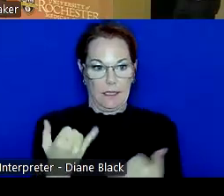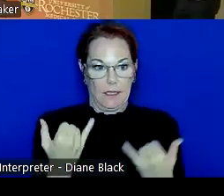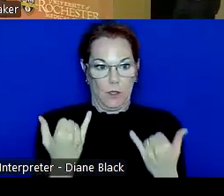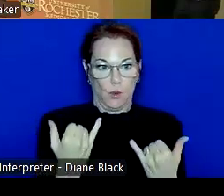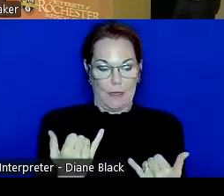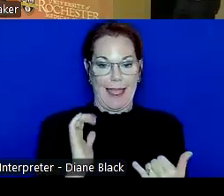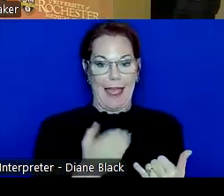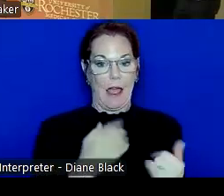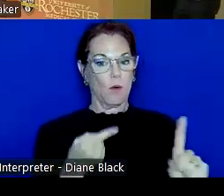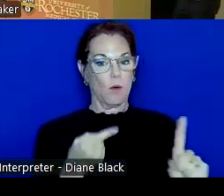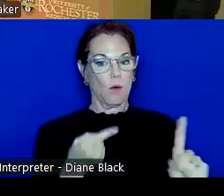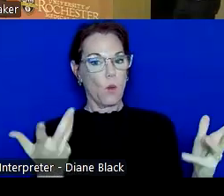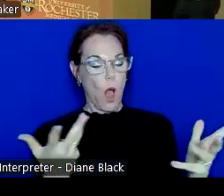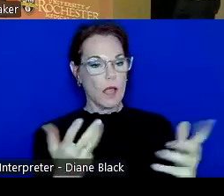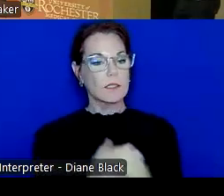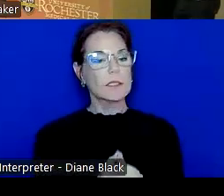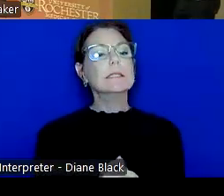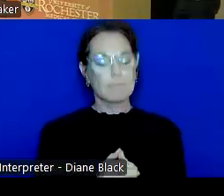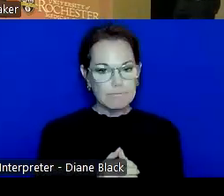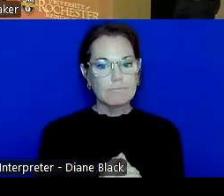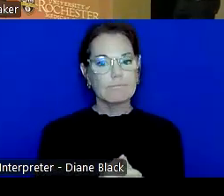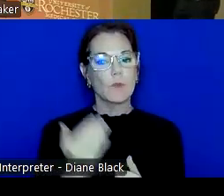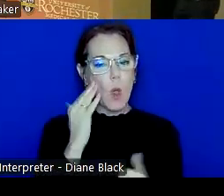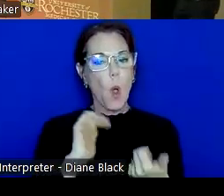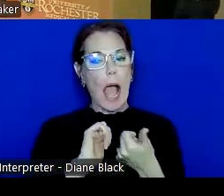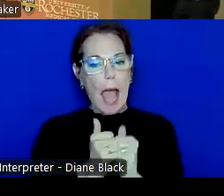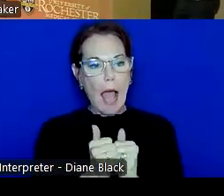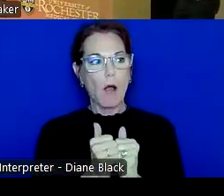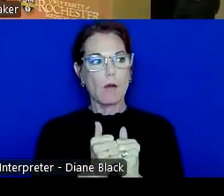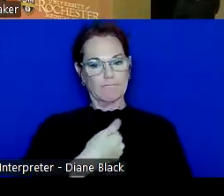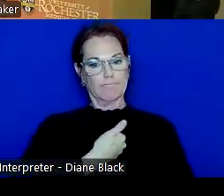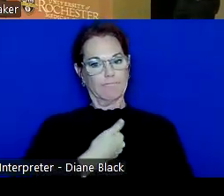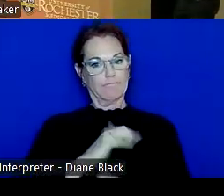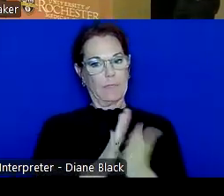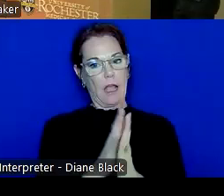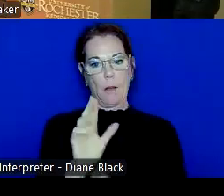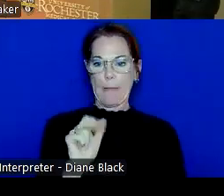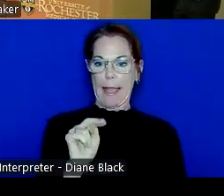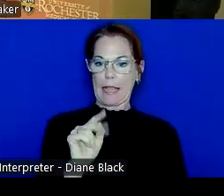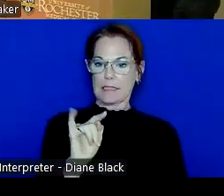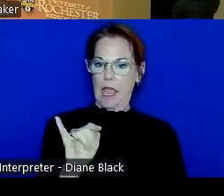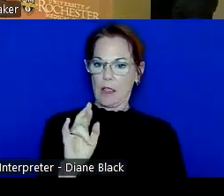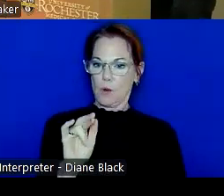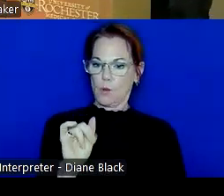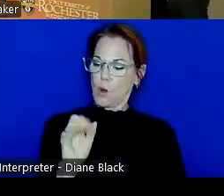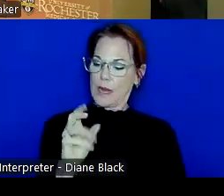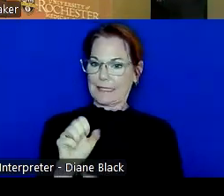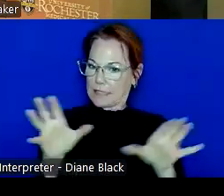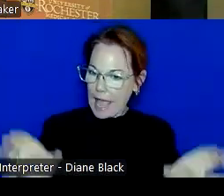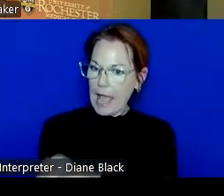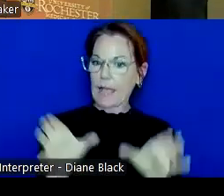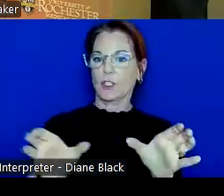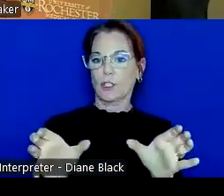is to lean into how to be anti-racist, how to have more anti-racist actions. I want to point out that